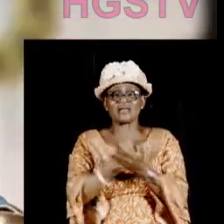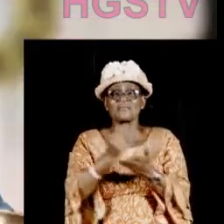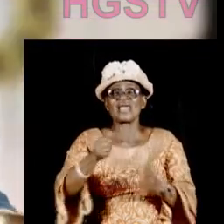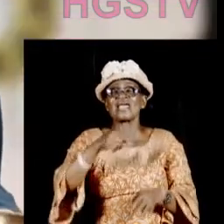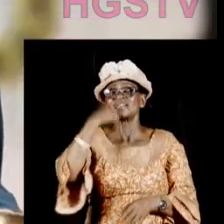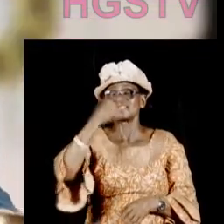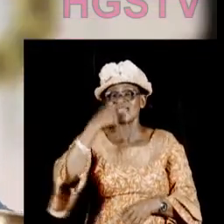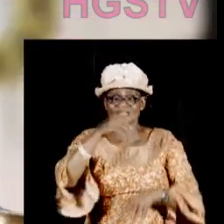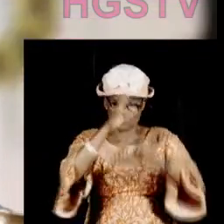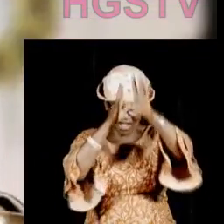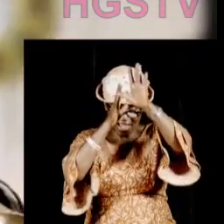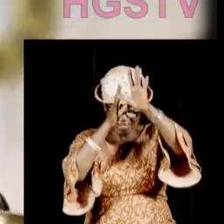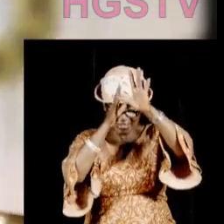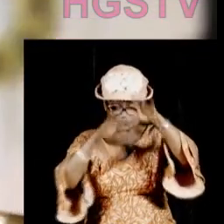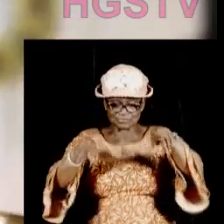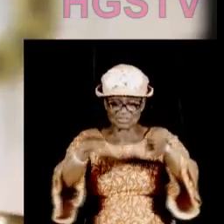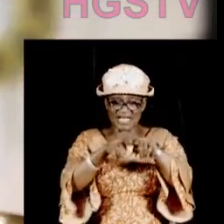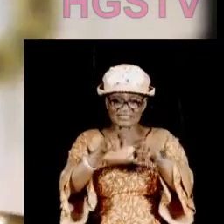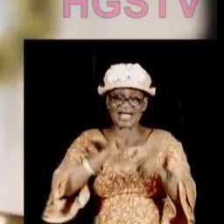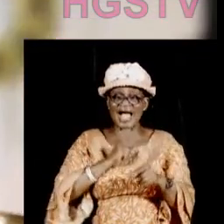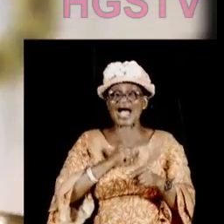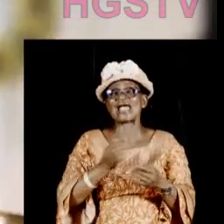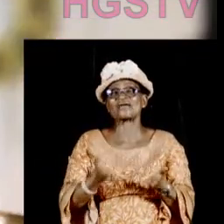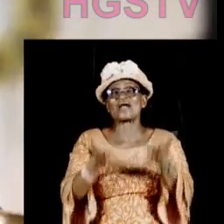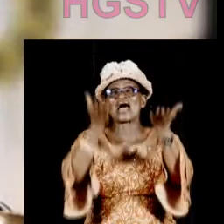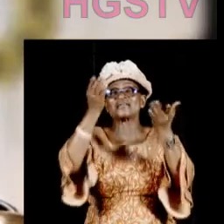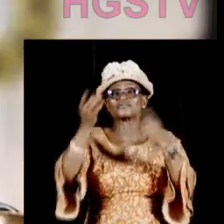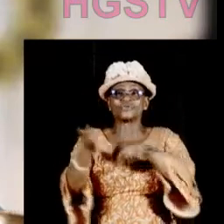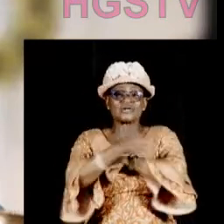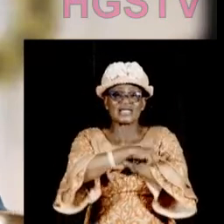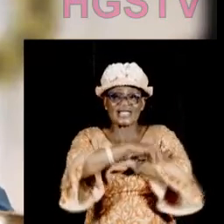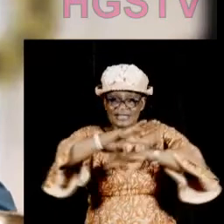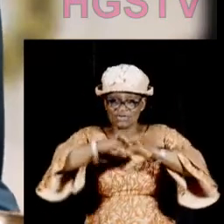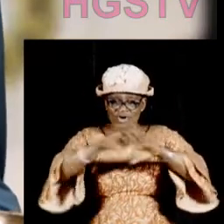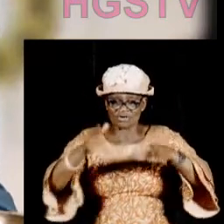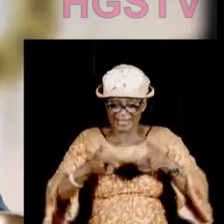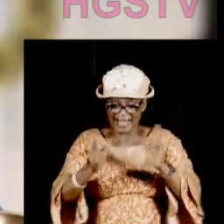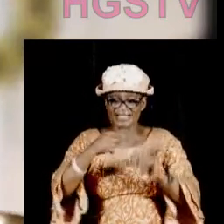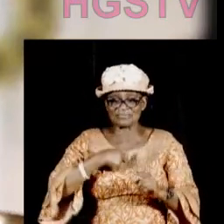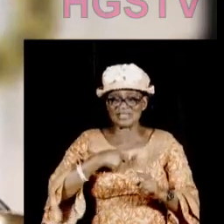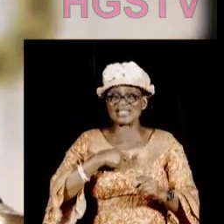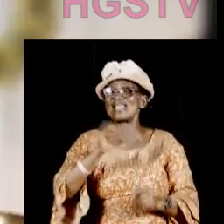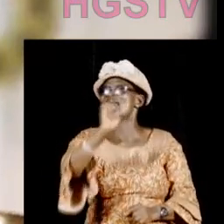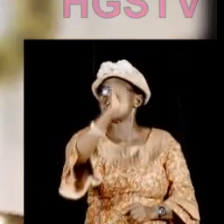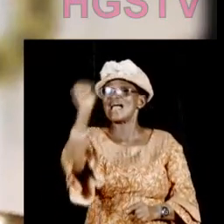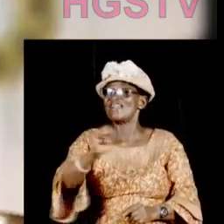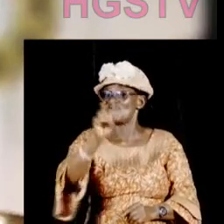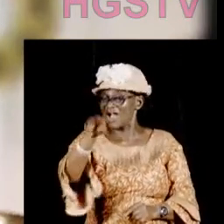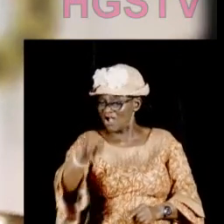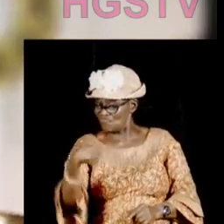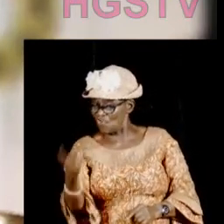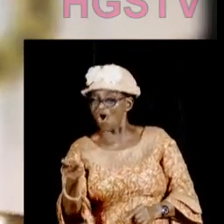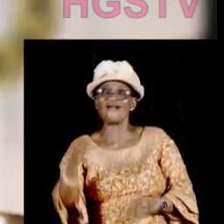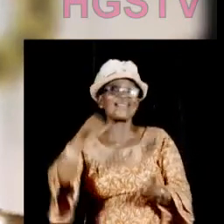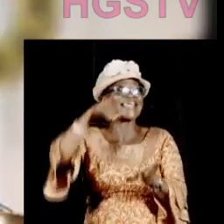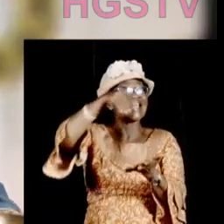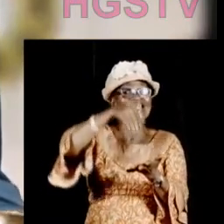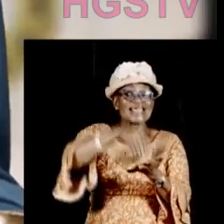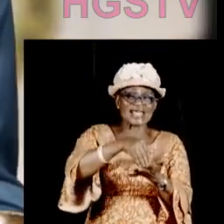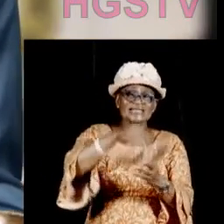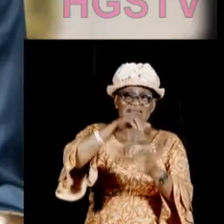Father, as I rise today, don't let me ever fall again. Father, as I rise today, don't let